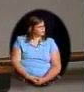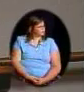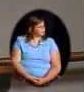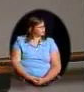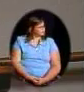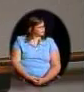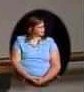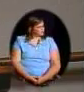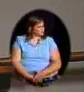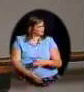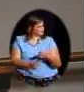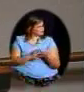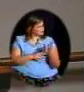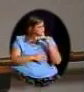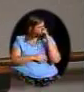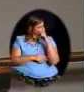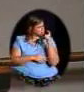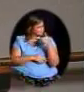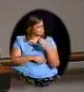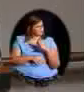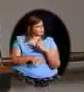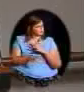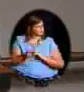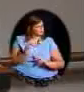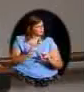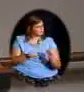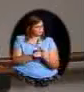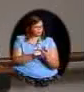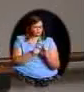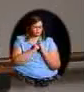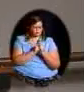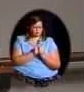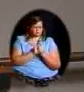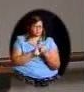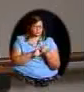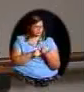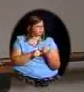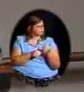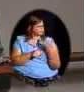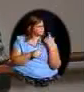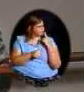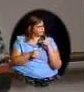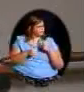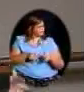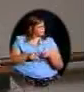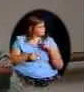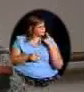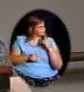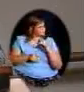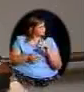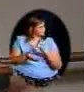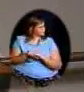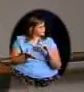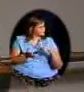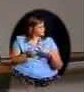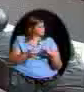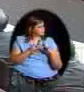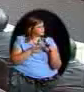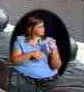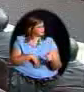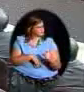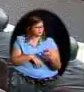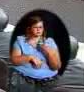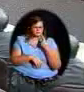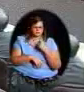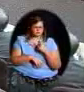Over the summer, these individuals worked together to provide opportunities for students with special needs to gain some